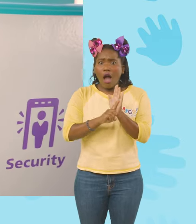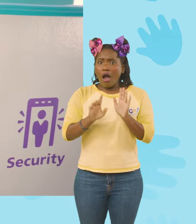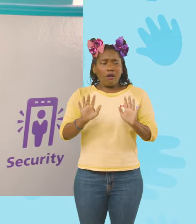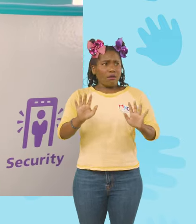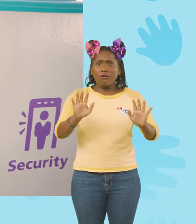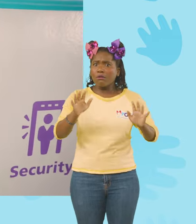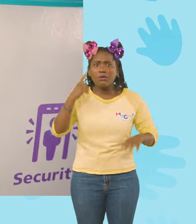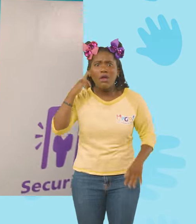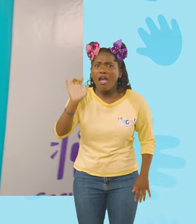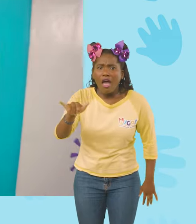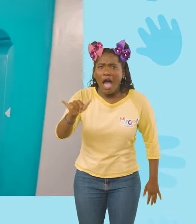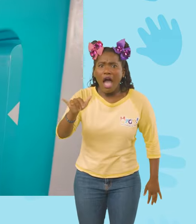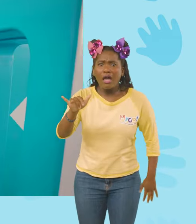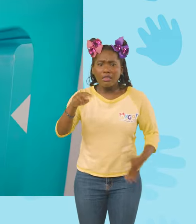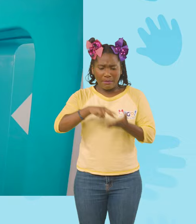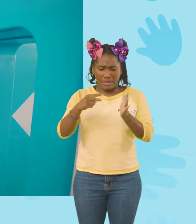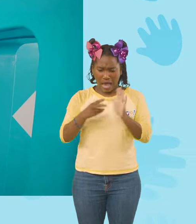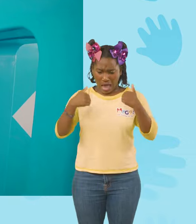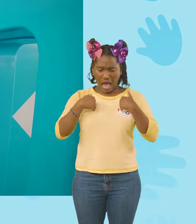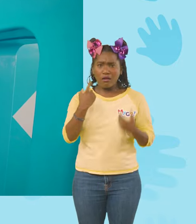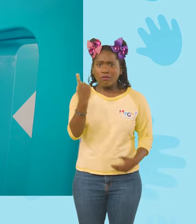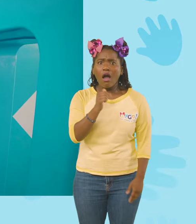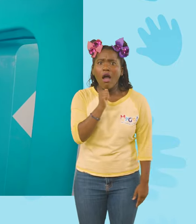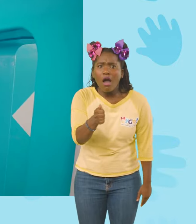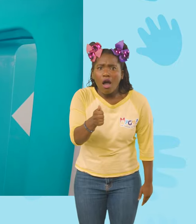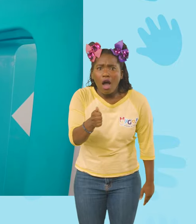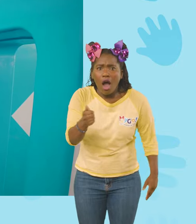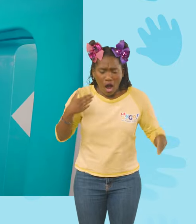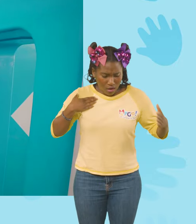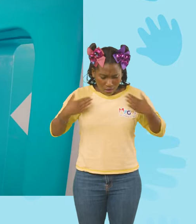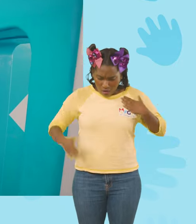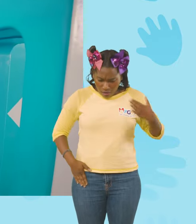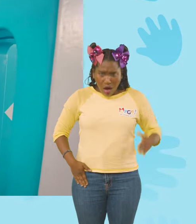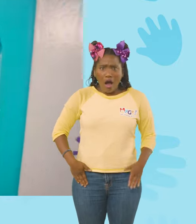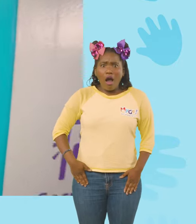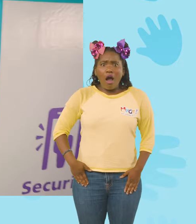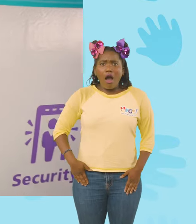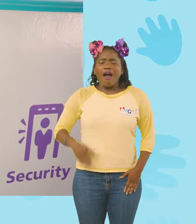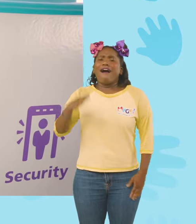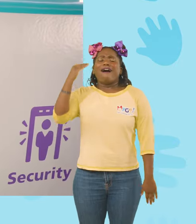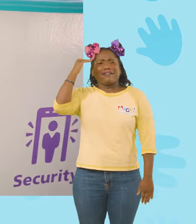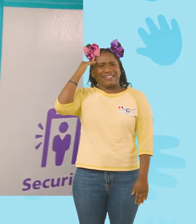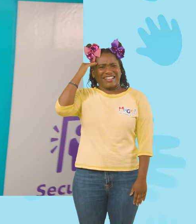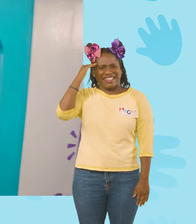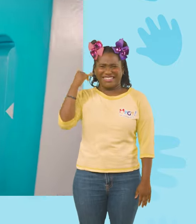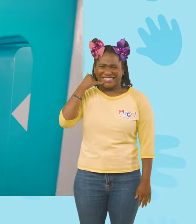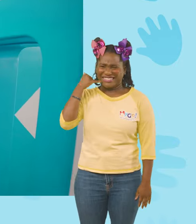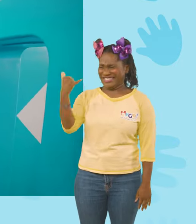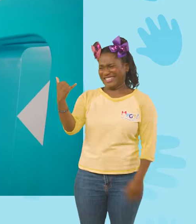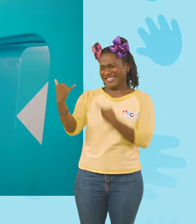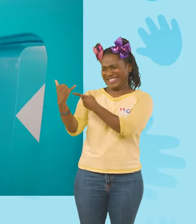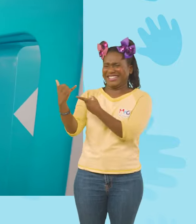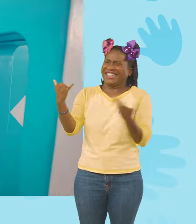Oh, did you hear that? Oh, that means I must have something I shouldn't have on me. Oh, I know what it is. It's just